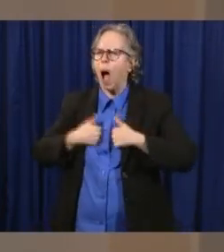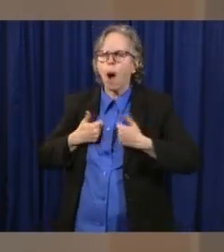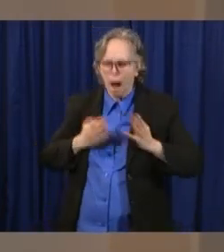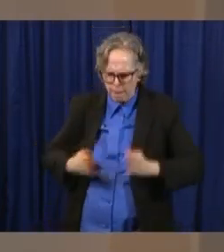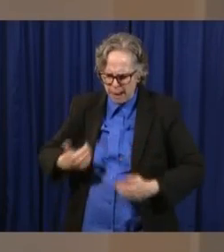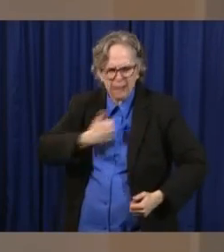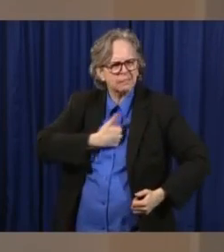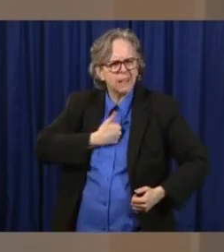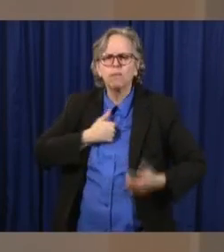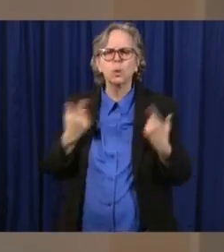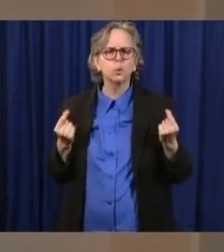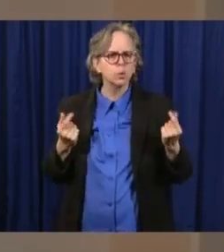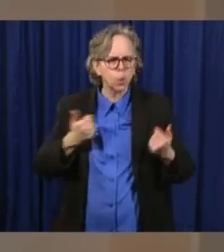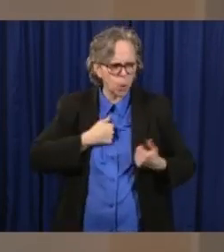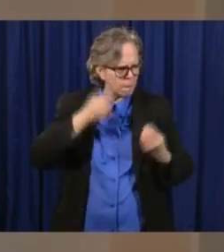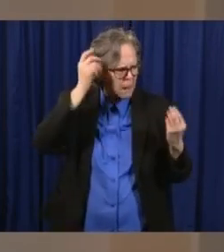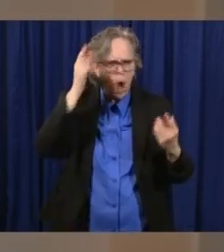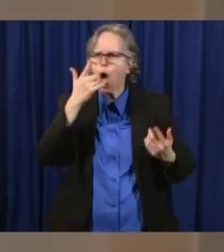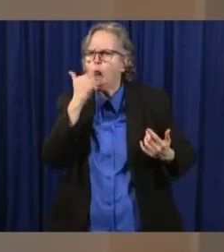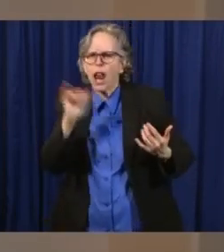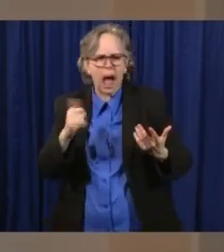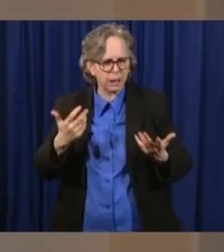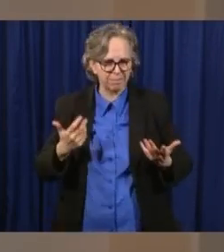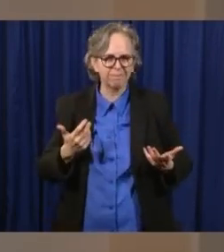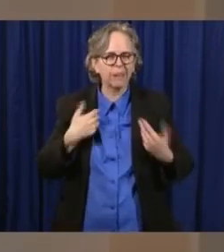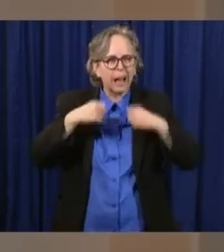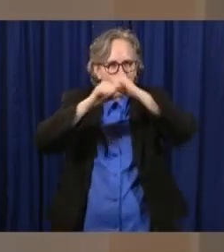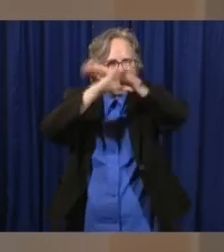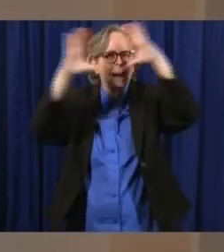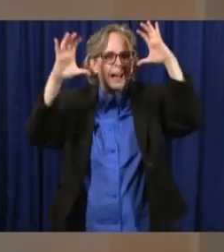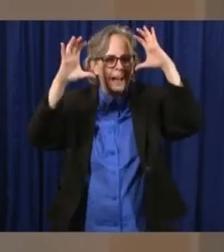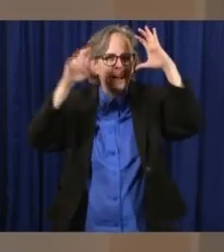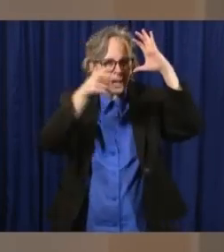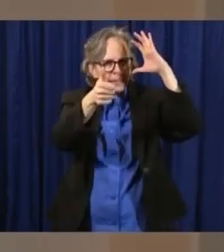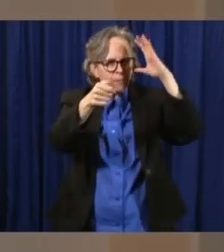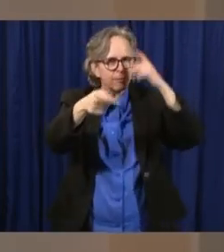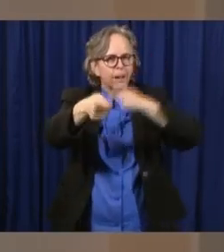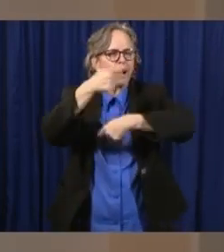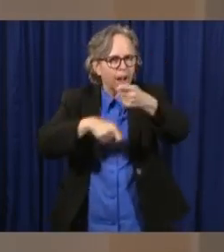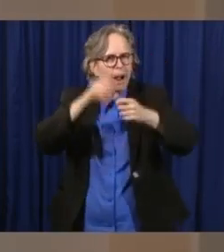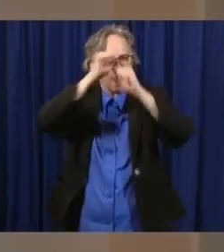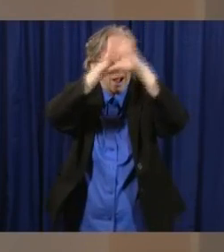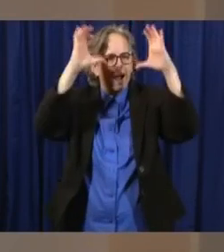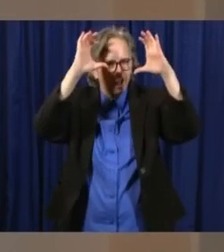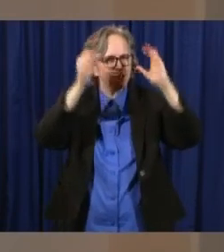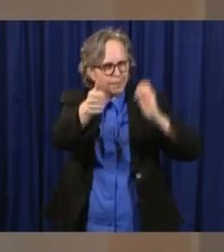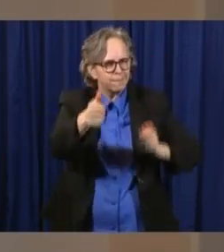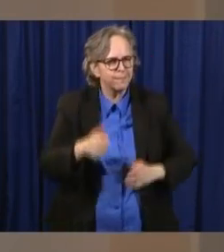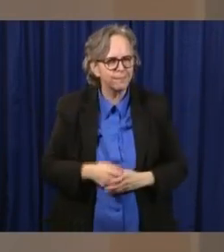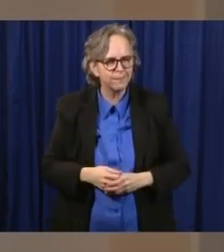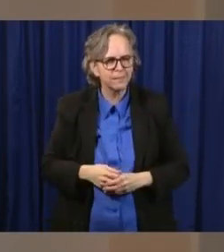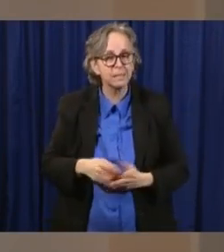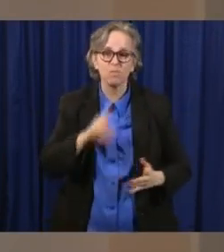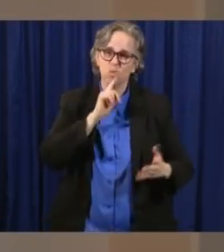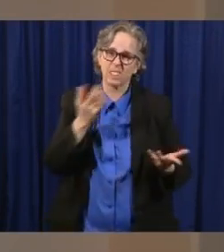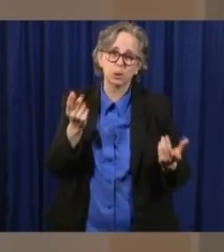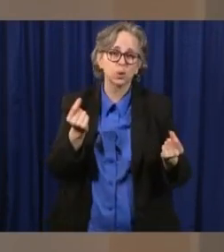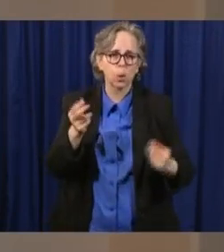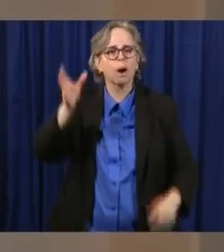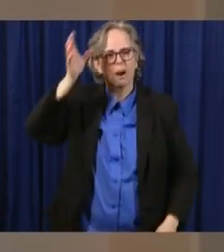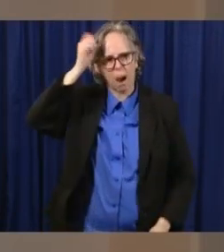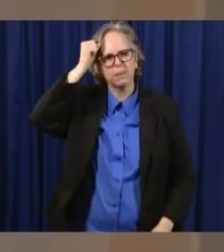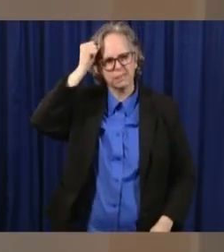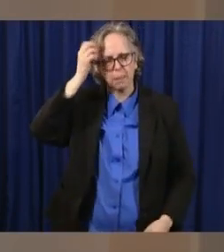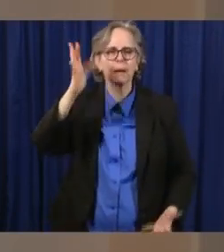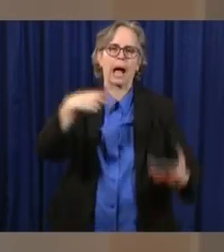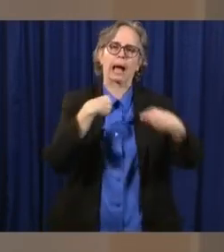And it looks like it's pretty much common sense as we go through these things, but I'm going to give you a few examples that have